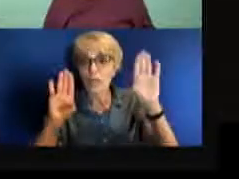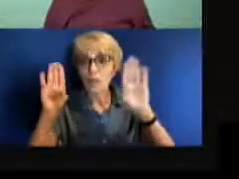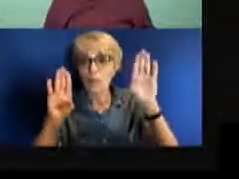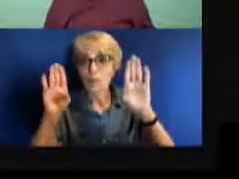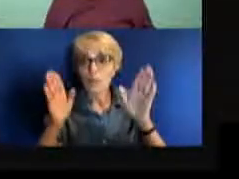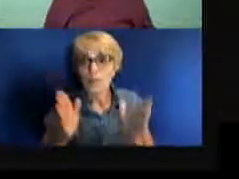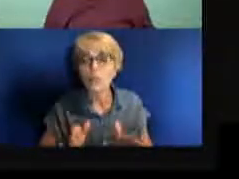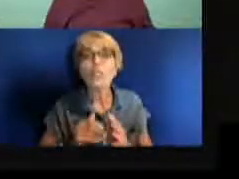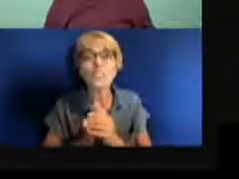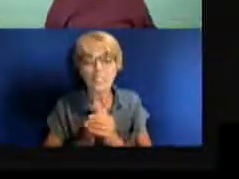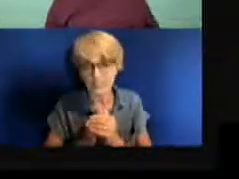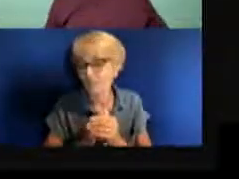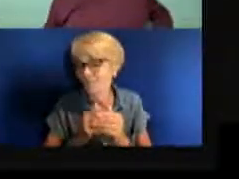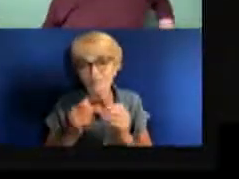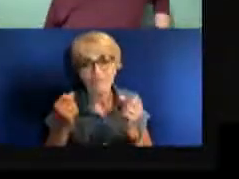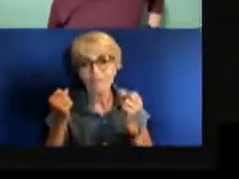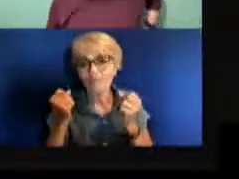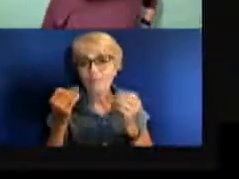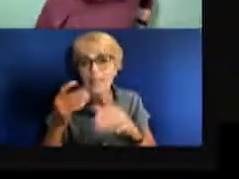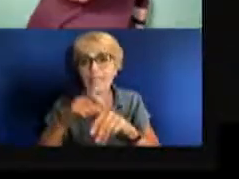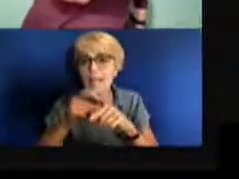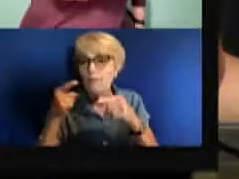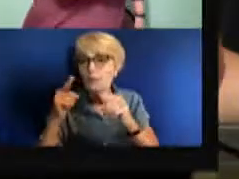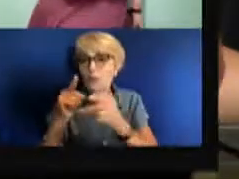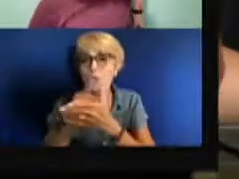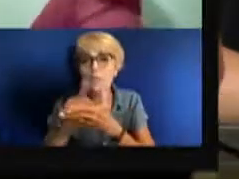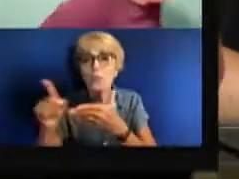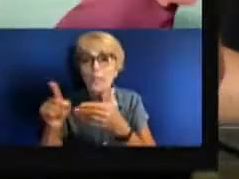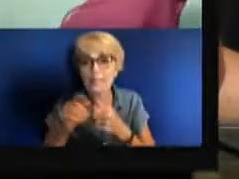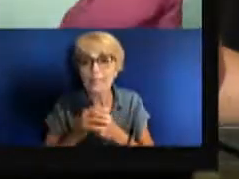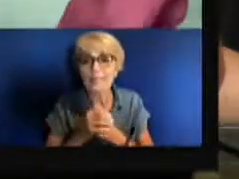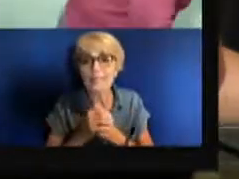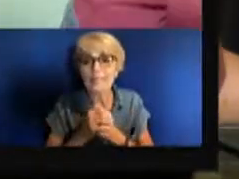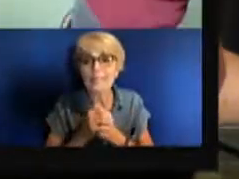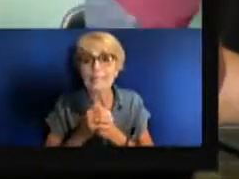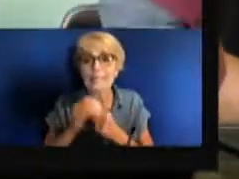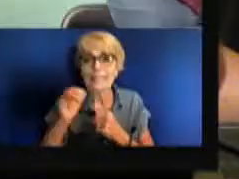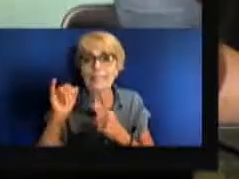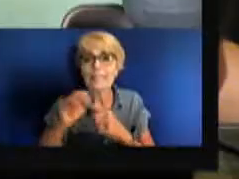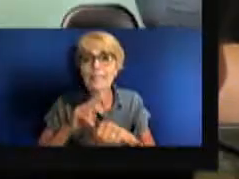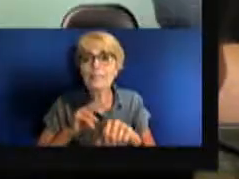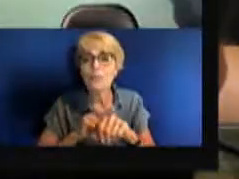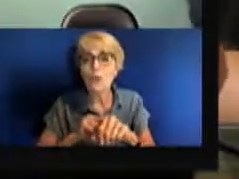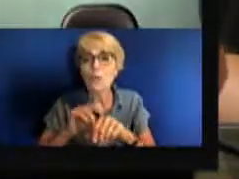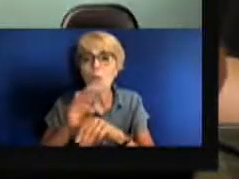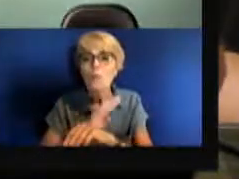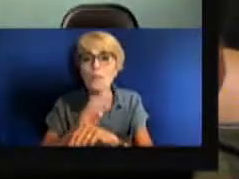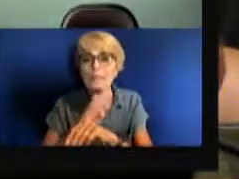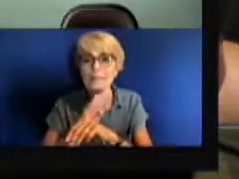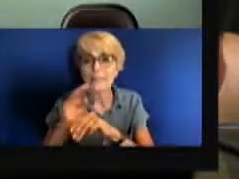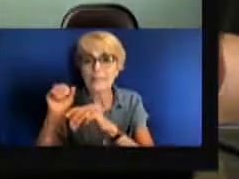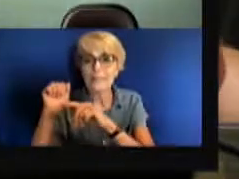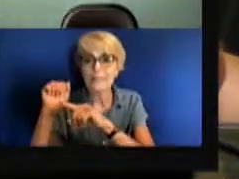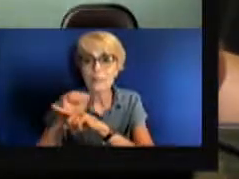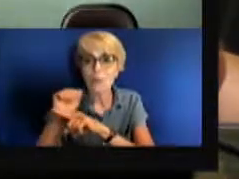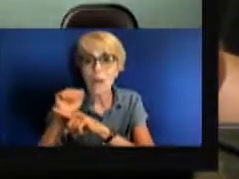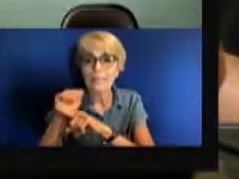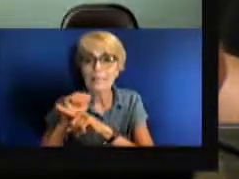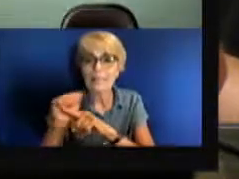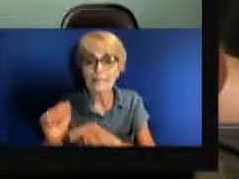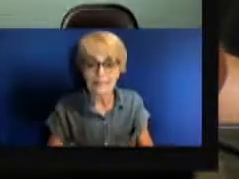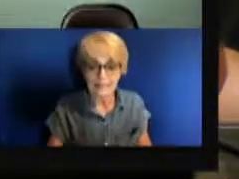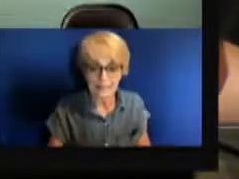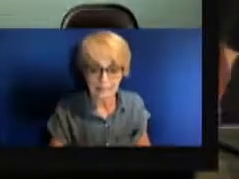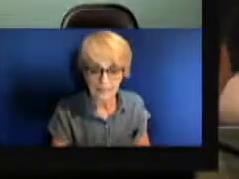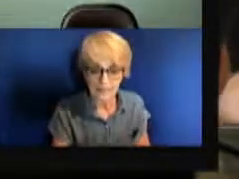many times a week, which is a normal business practice and totally understandable. Someone who does not have the